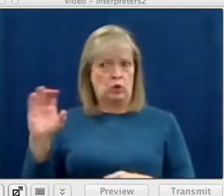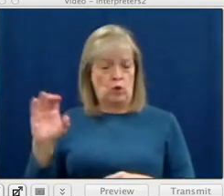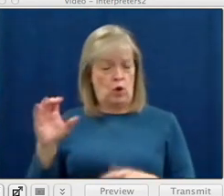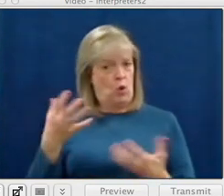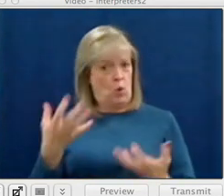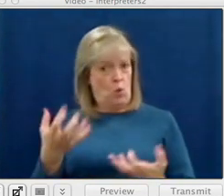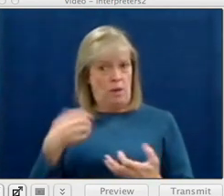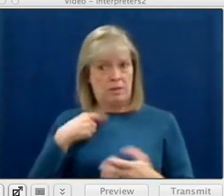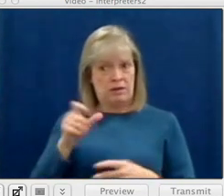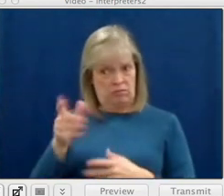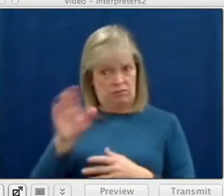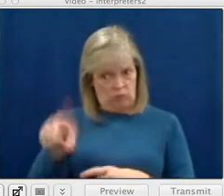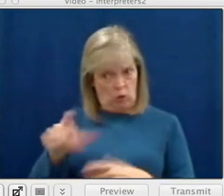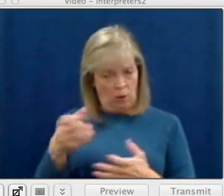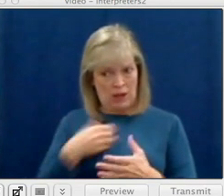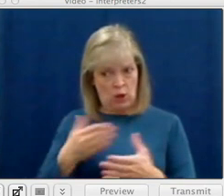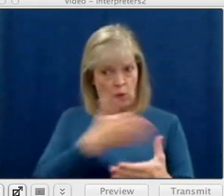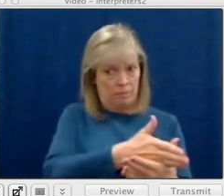tell him?